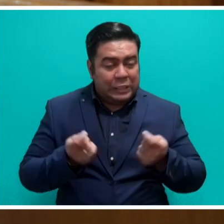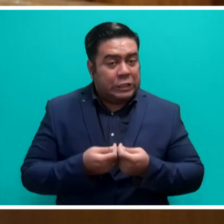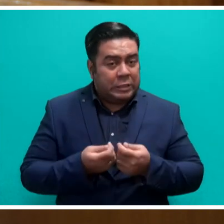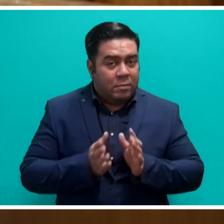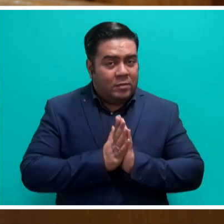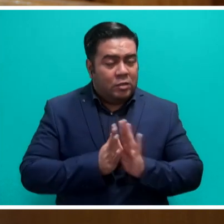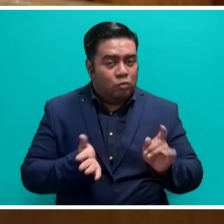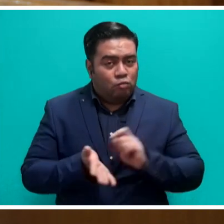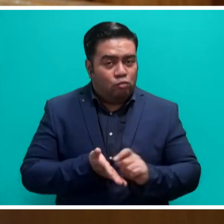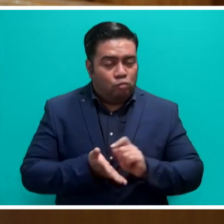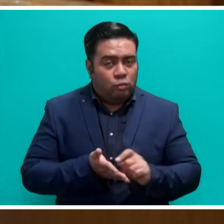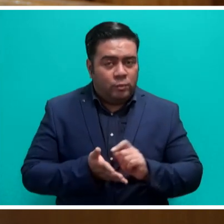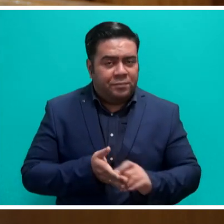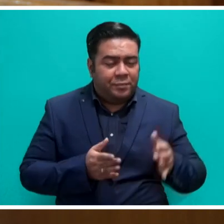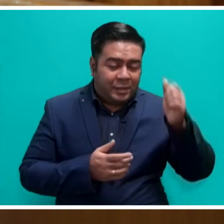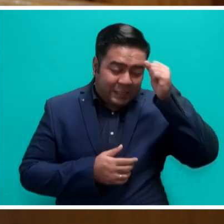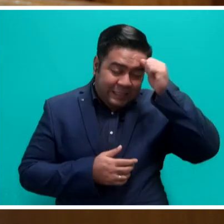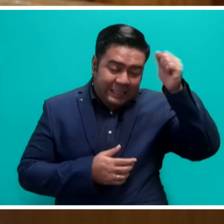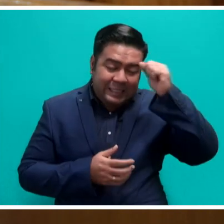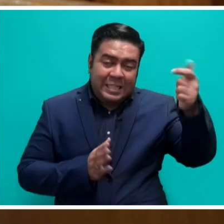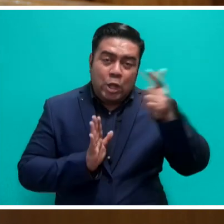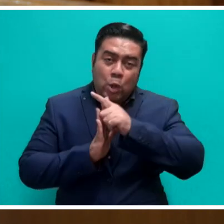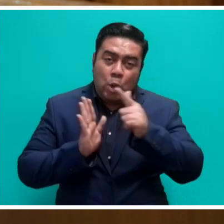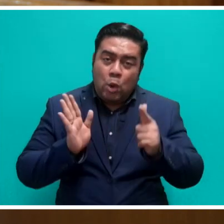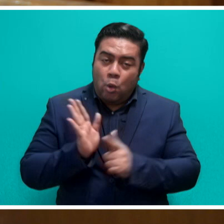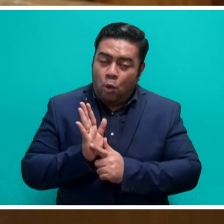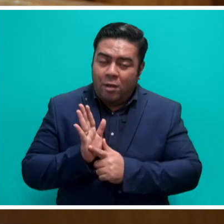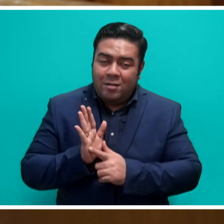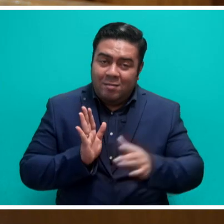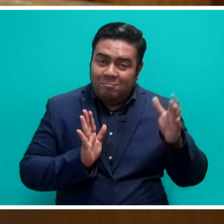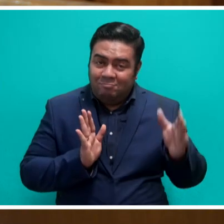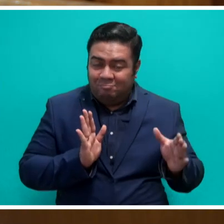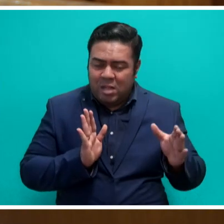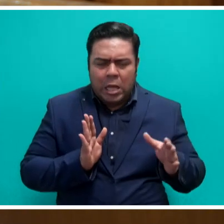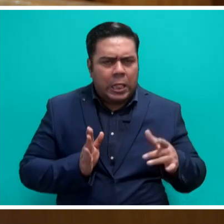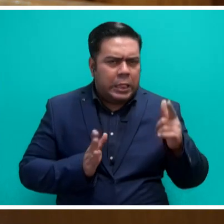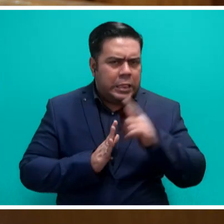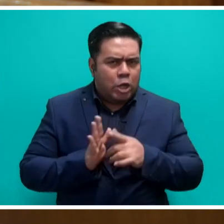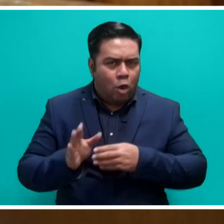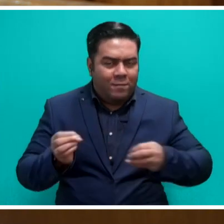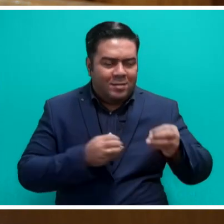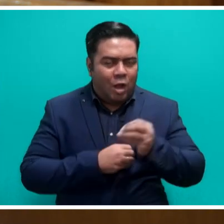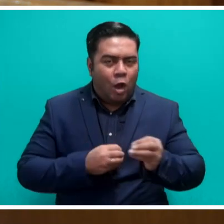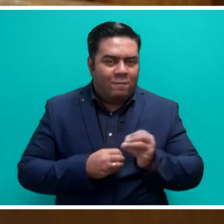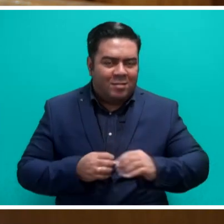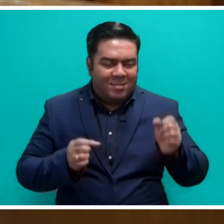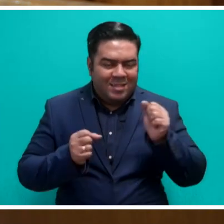of designated senior lawyers, senior legal officers in the Office of the Solicitor General.